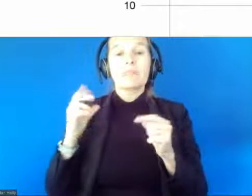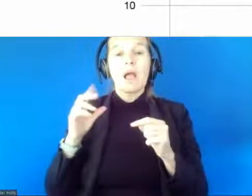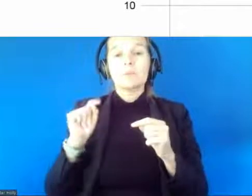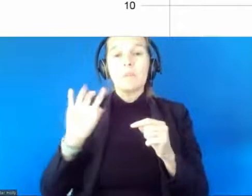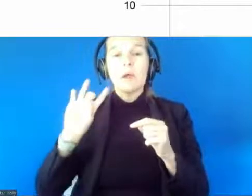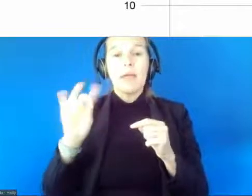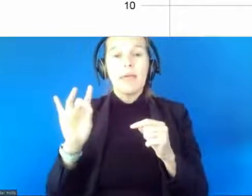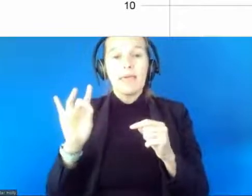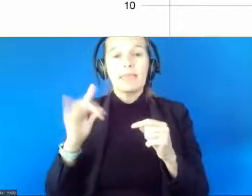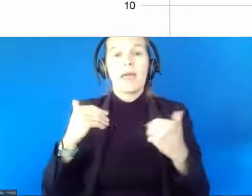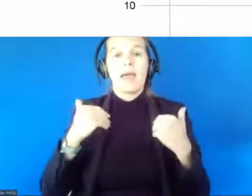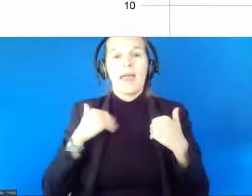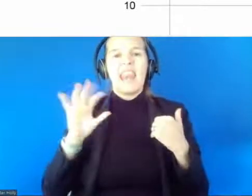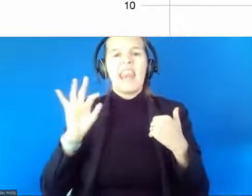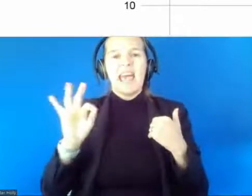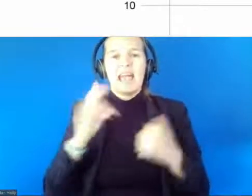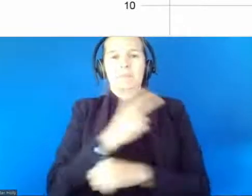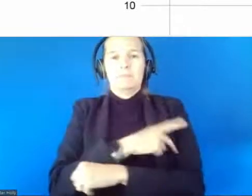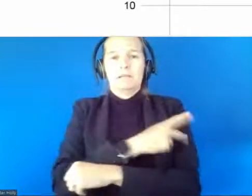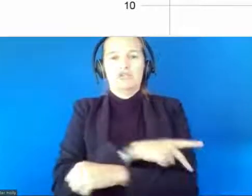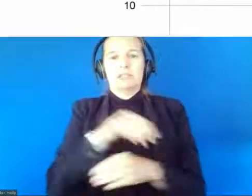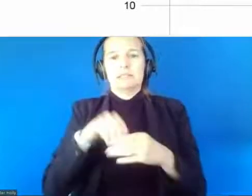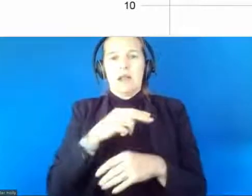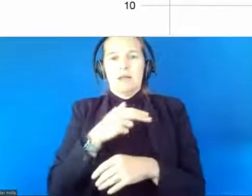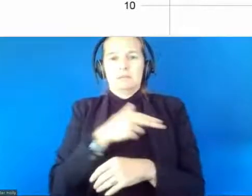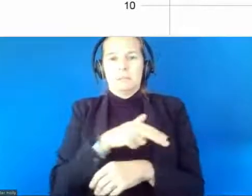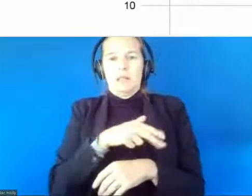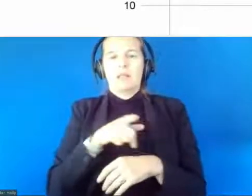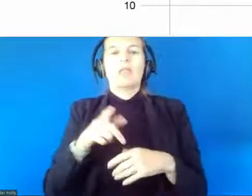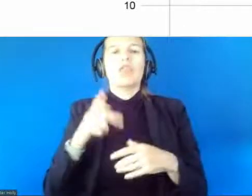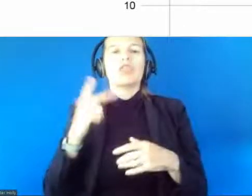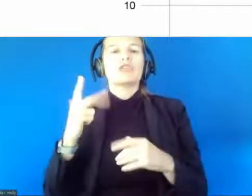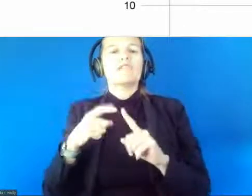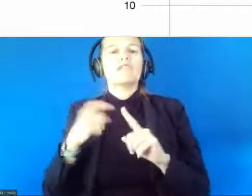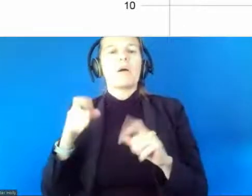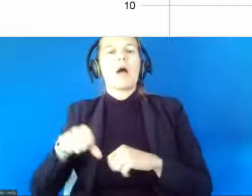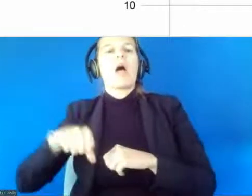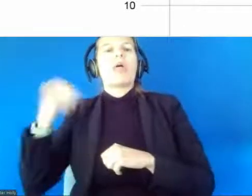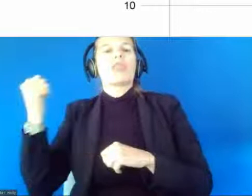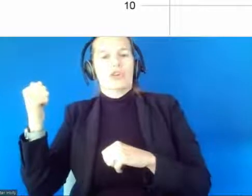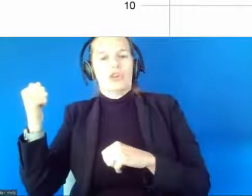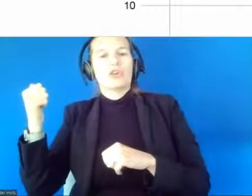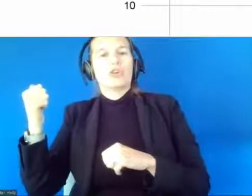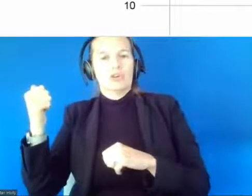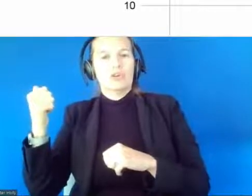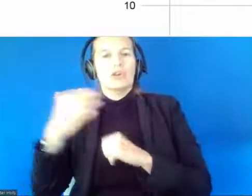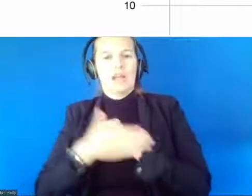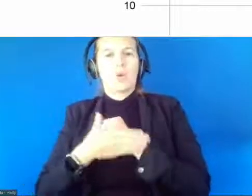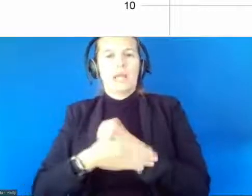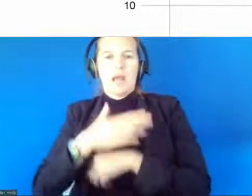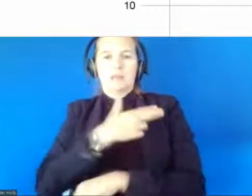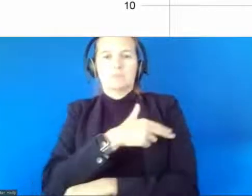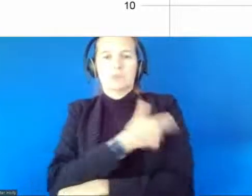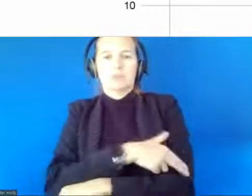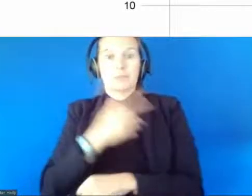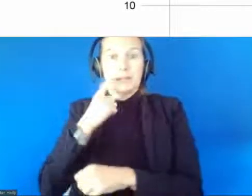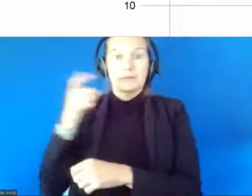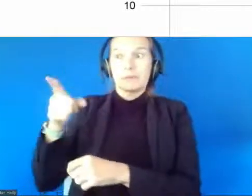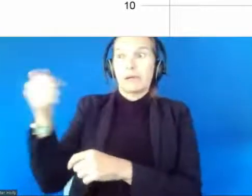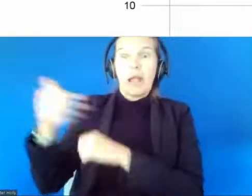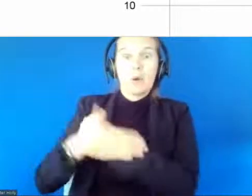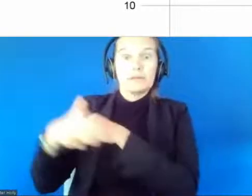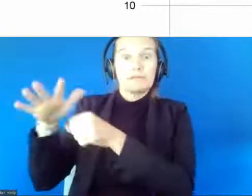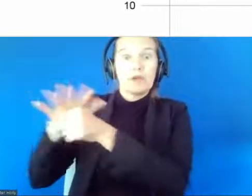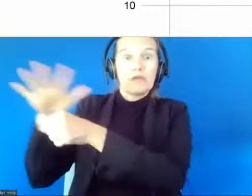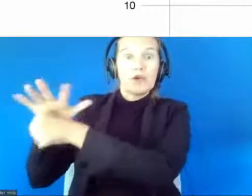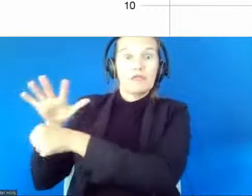had 9 patients in our hospitals, including 3 from other counties' hospitals, and that's because they're full. And additionally,